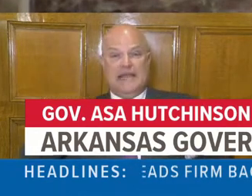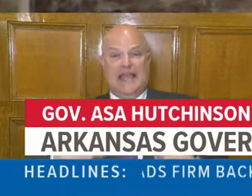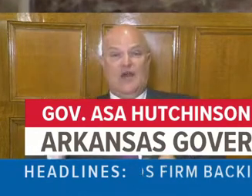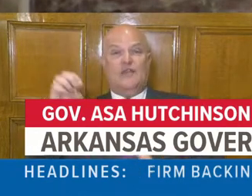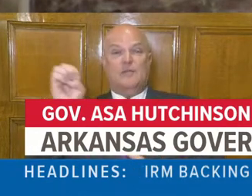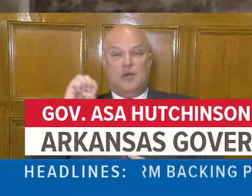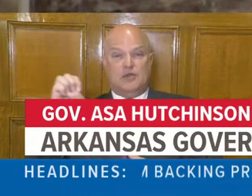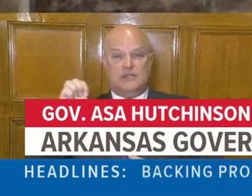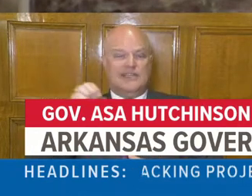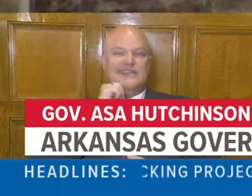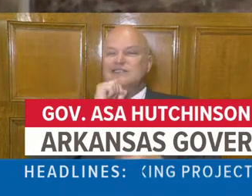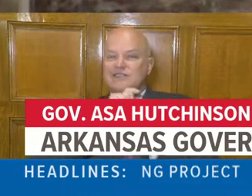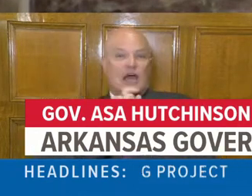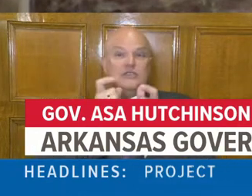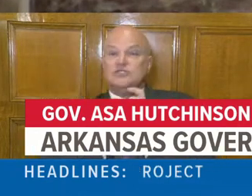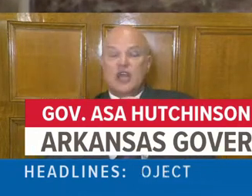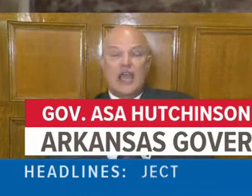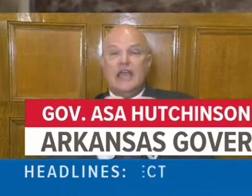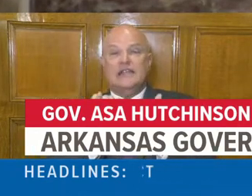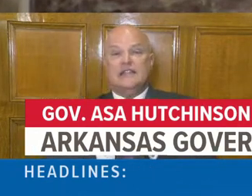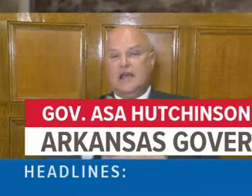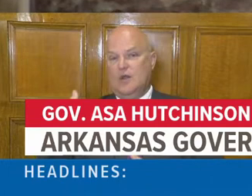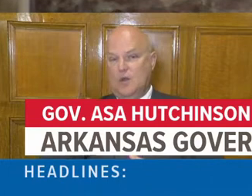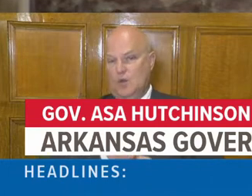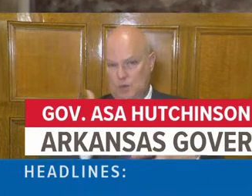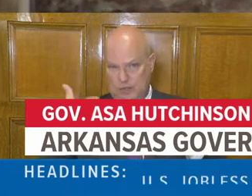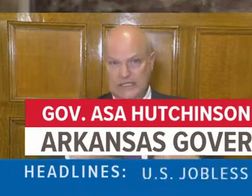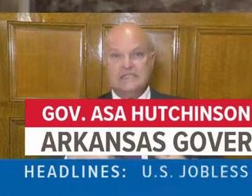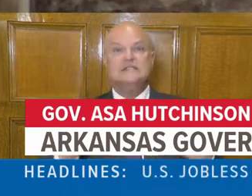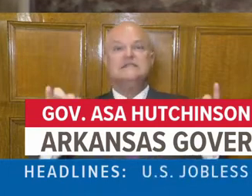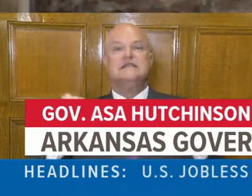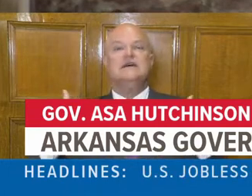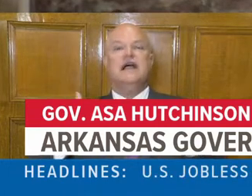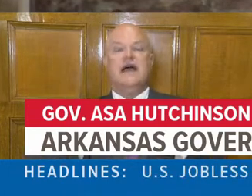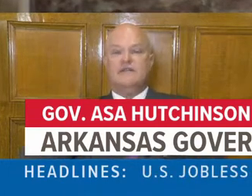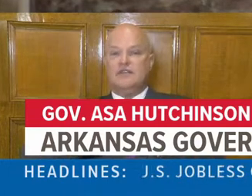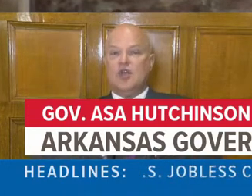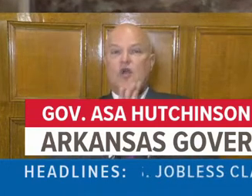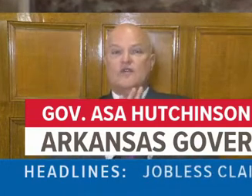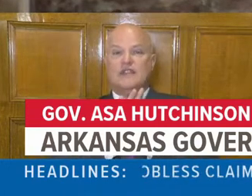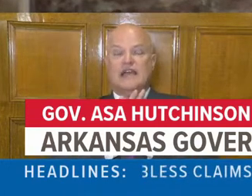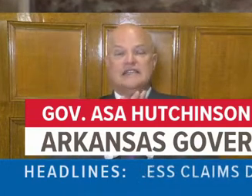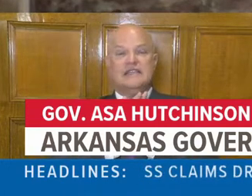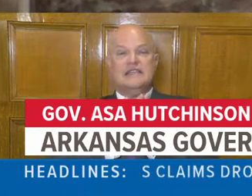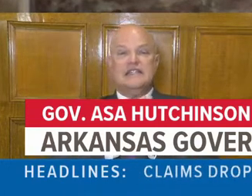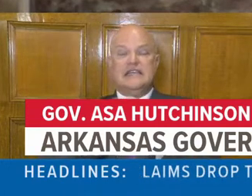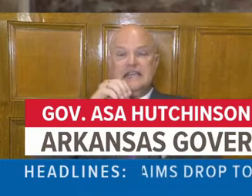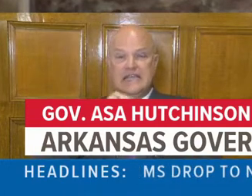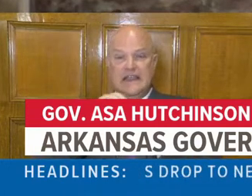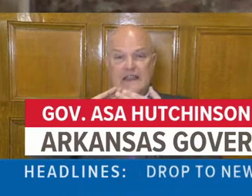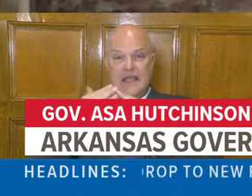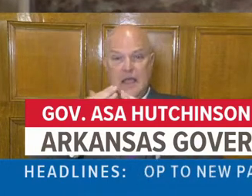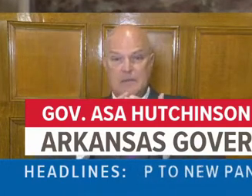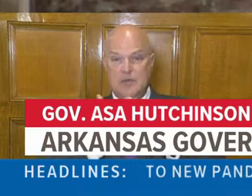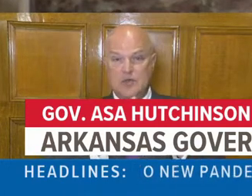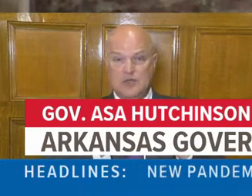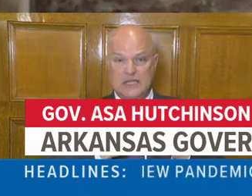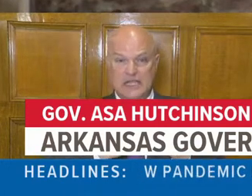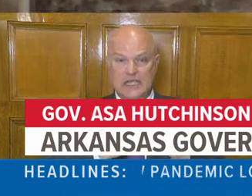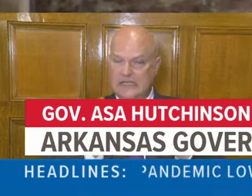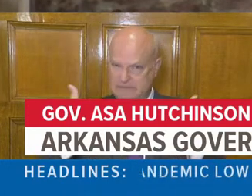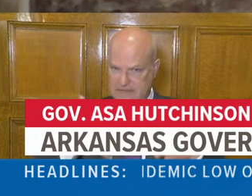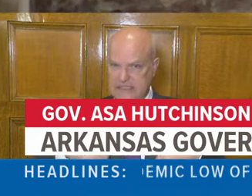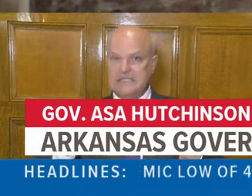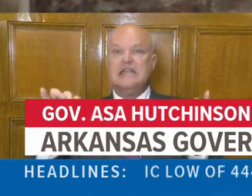emergency does not change the fact that we still have the COVID-19 virus in our community. It does not change